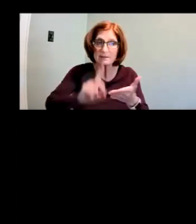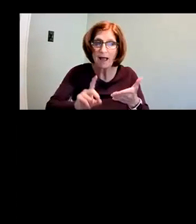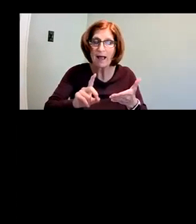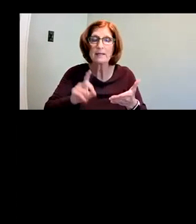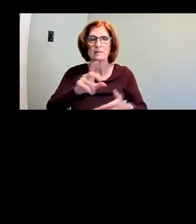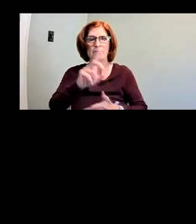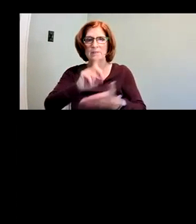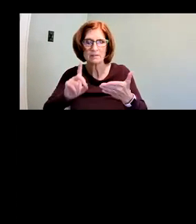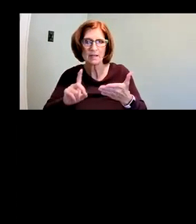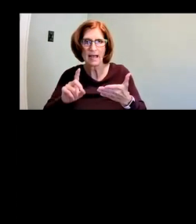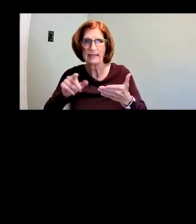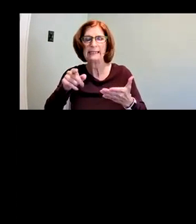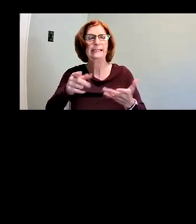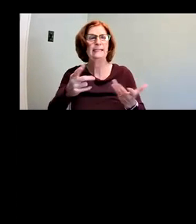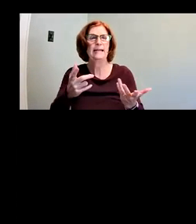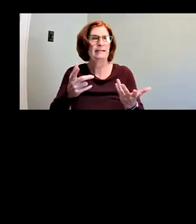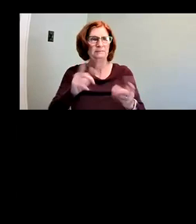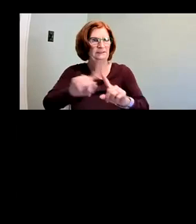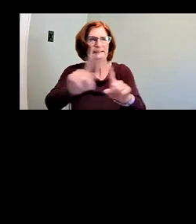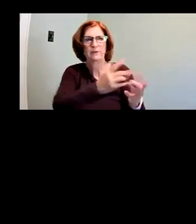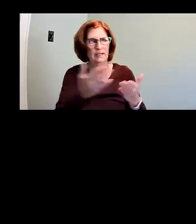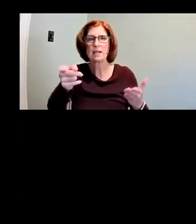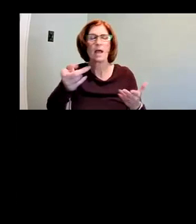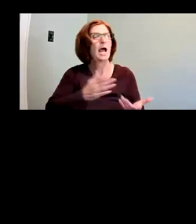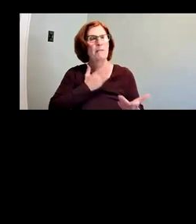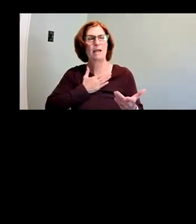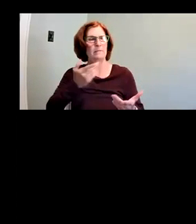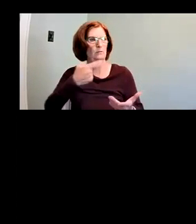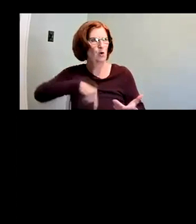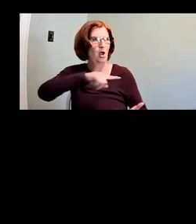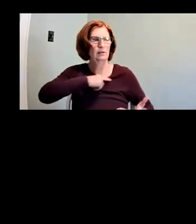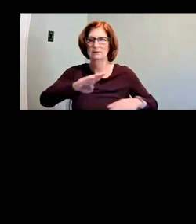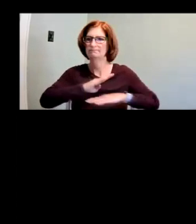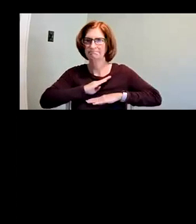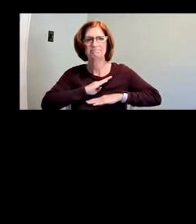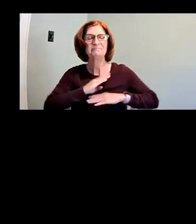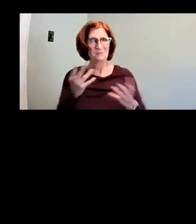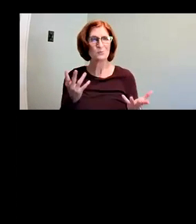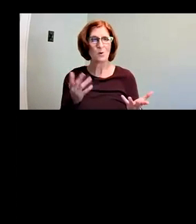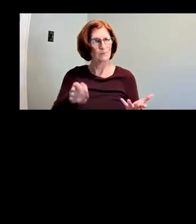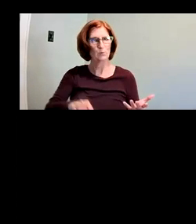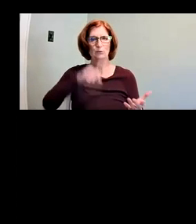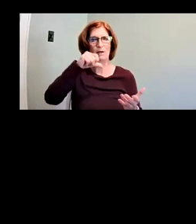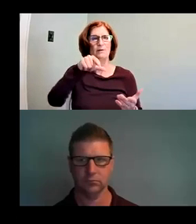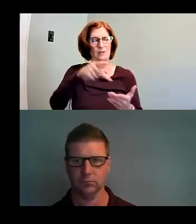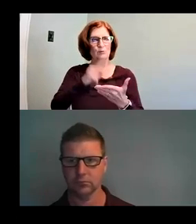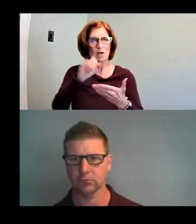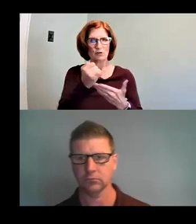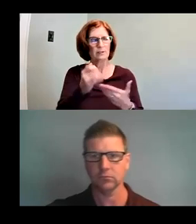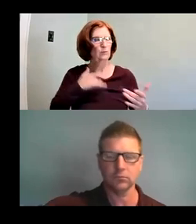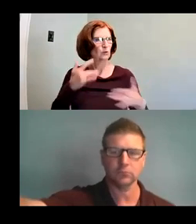design features and the amenities, and I'm happy where that landed as well. So we're proud of it, and we're excited to move